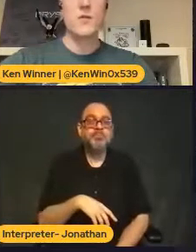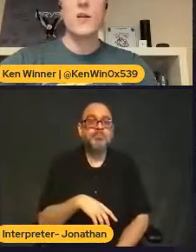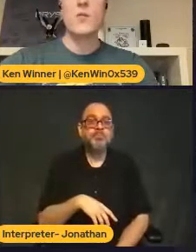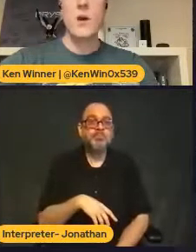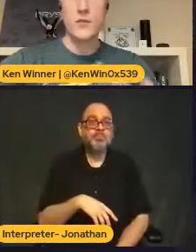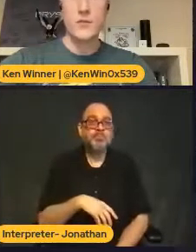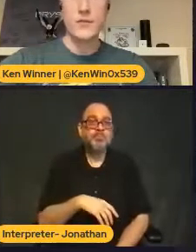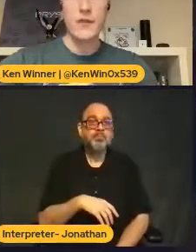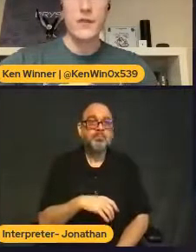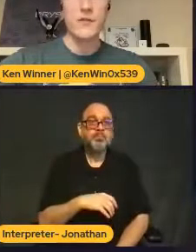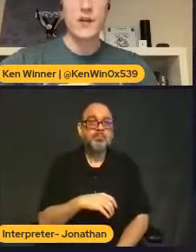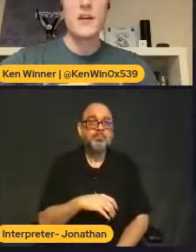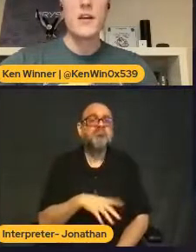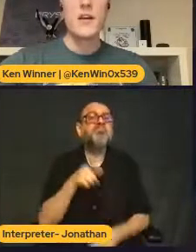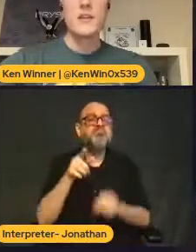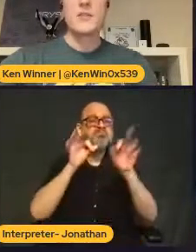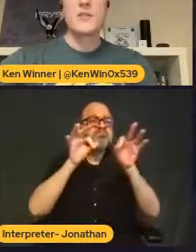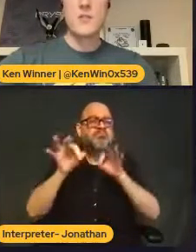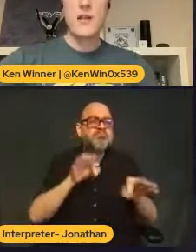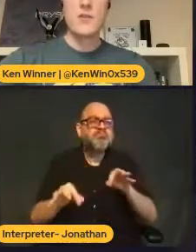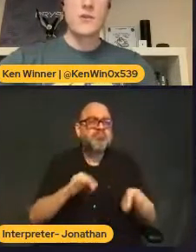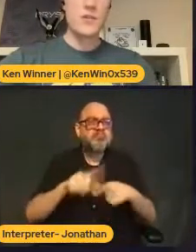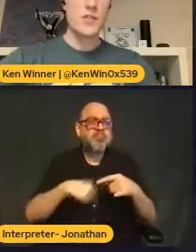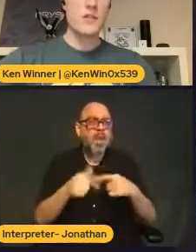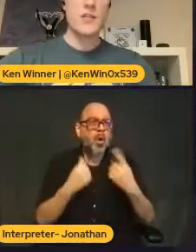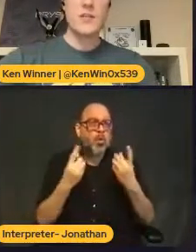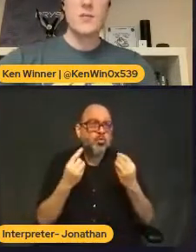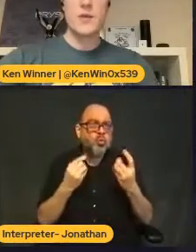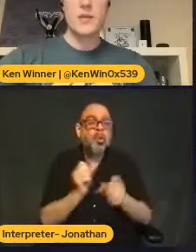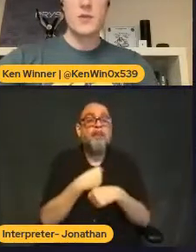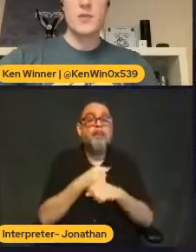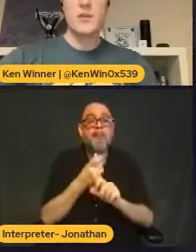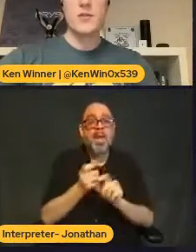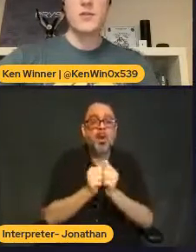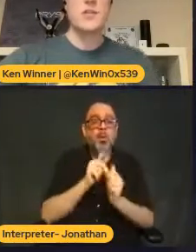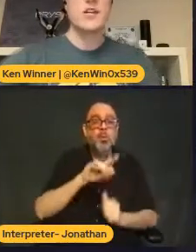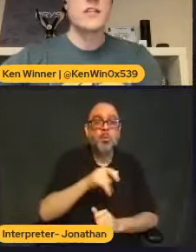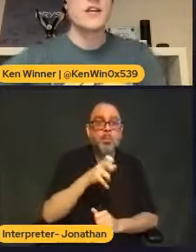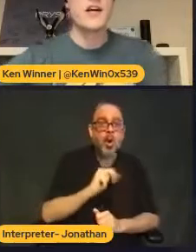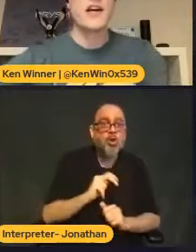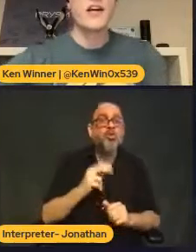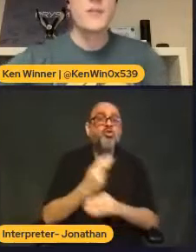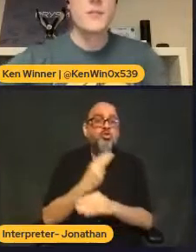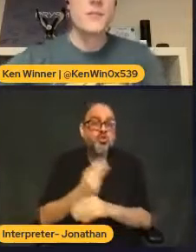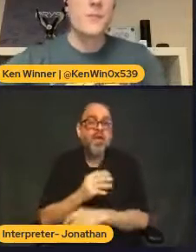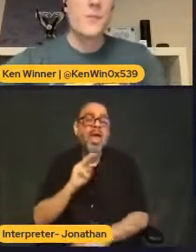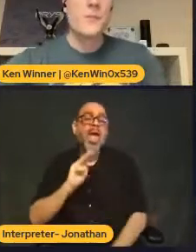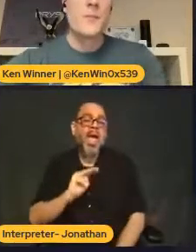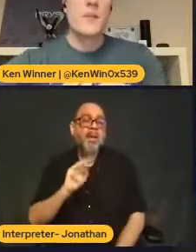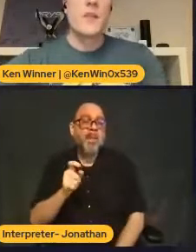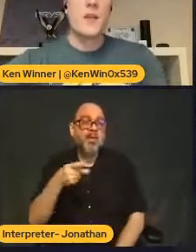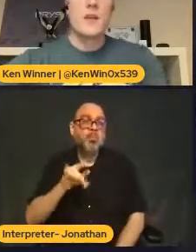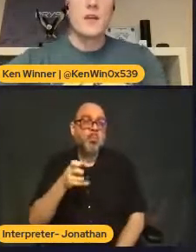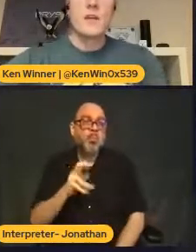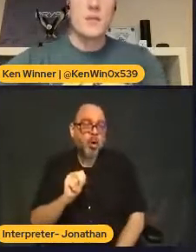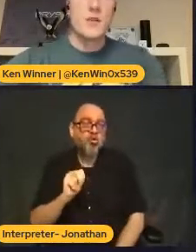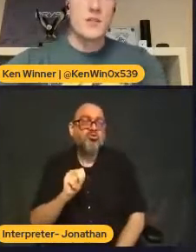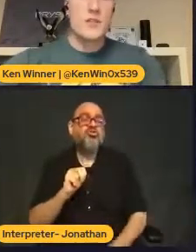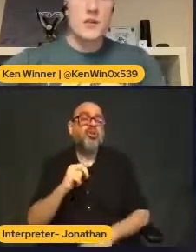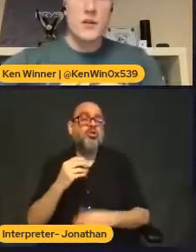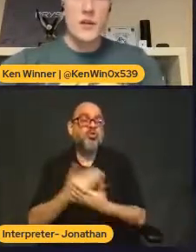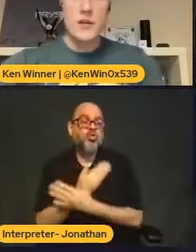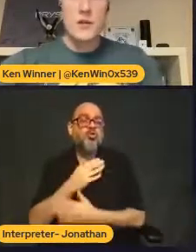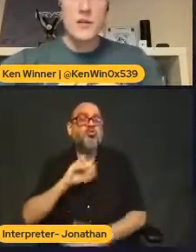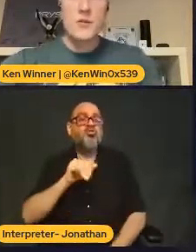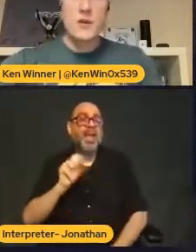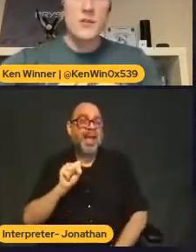to kind of walk through everything, right? This was made with ProGen using npx progen new jsii. And let me